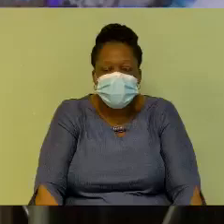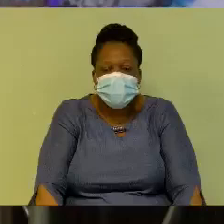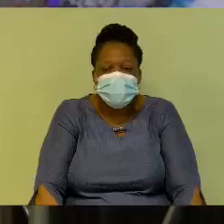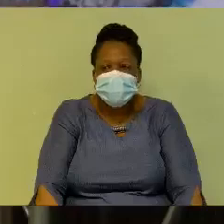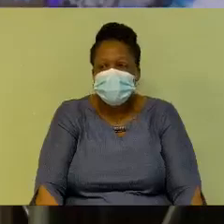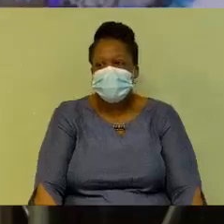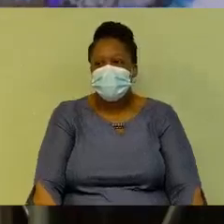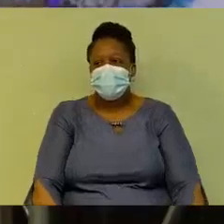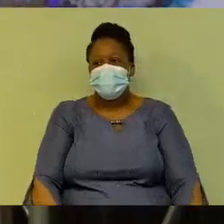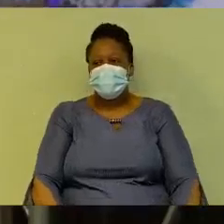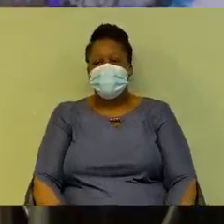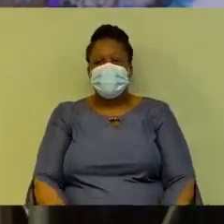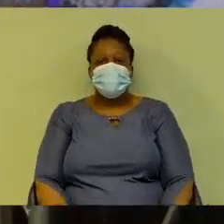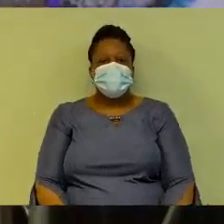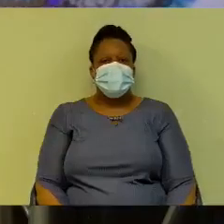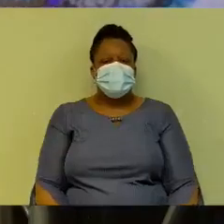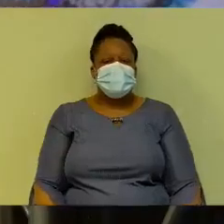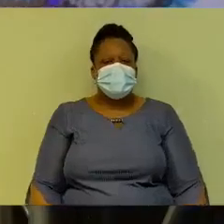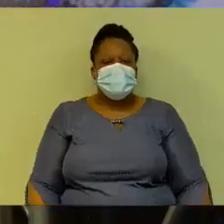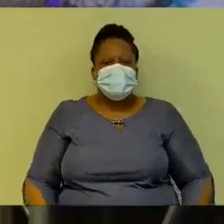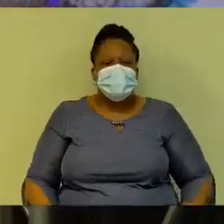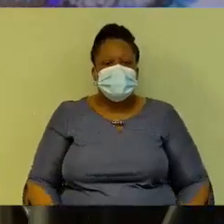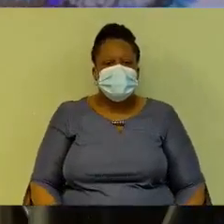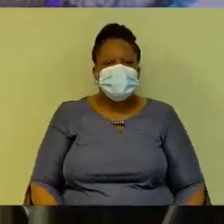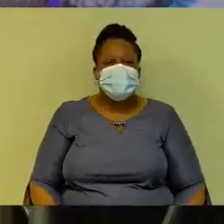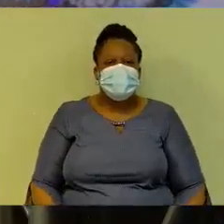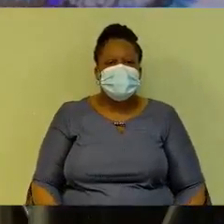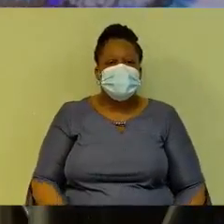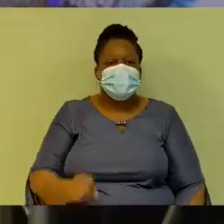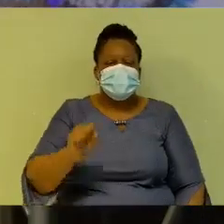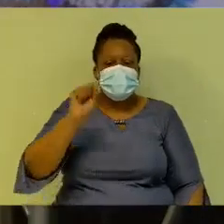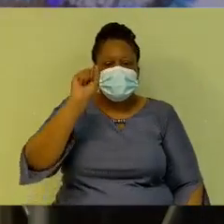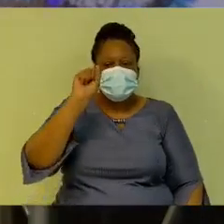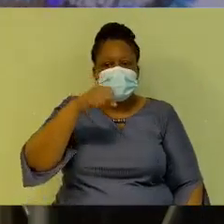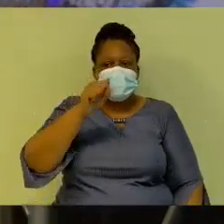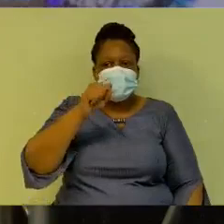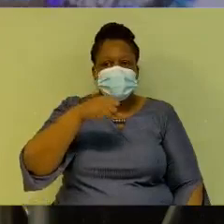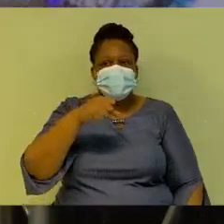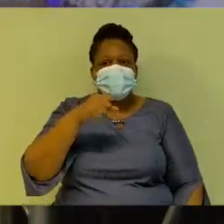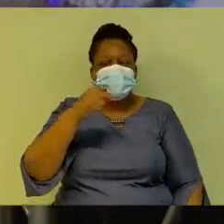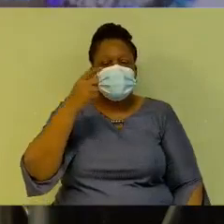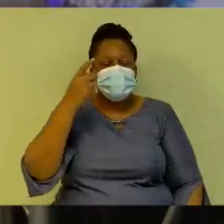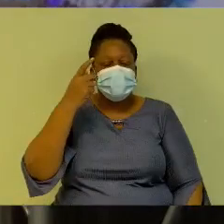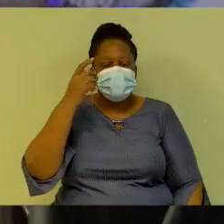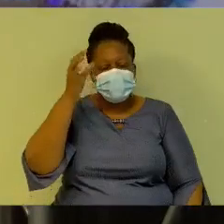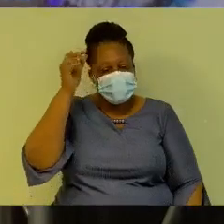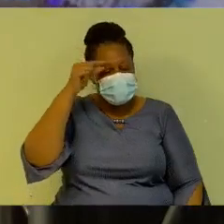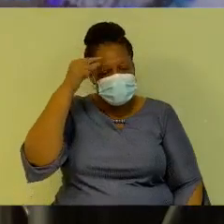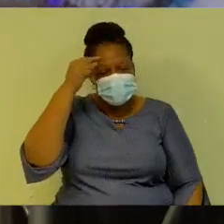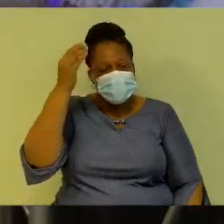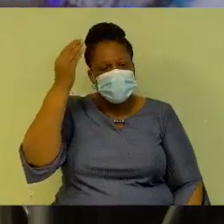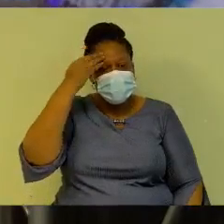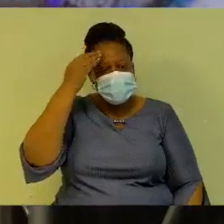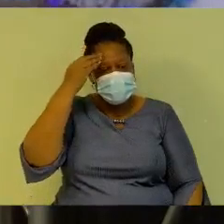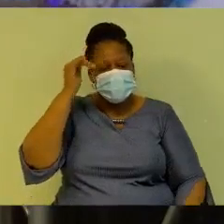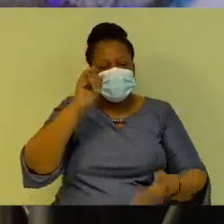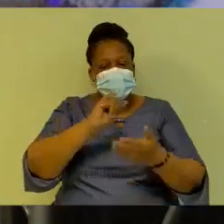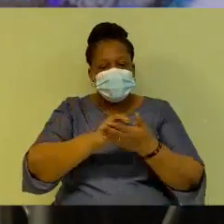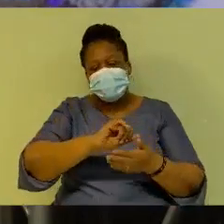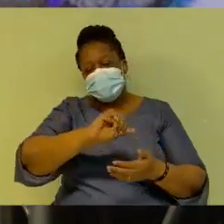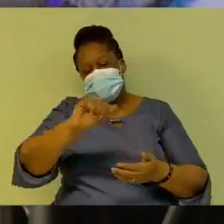Thank you for that question, Mr. Williams. Yes, the government of St. Kitts and Nevis is quite aware that a number of our